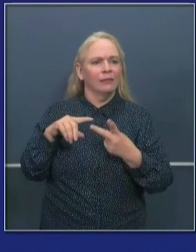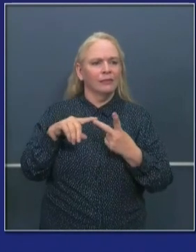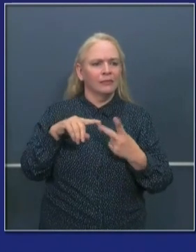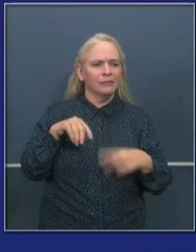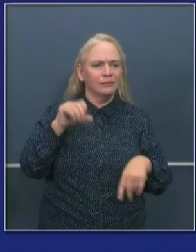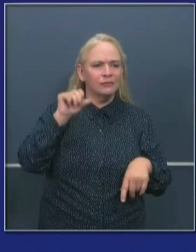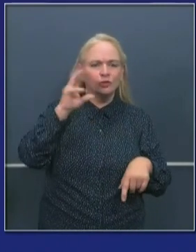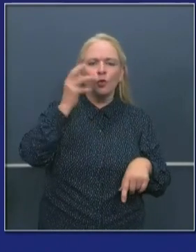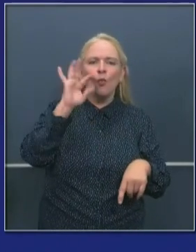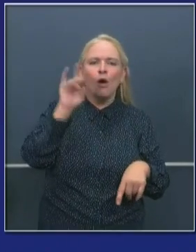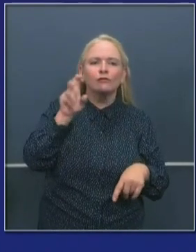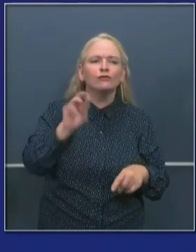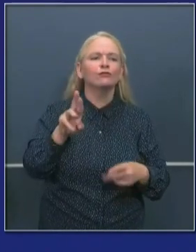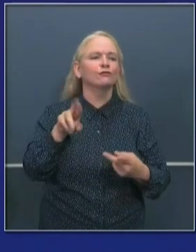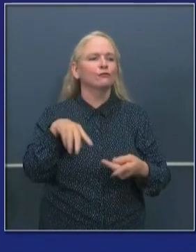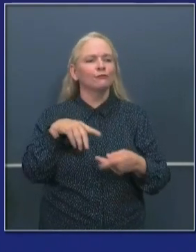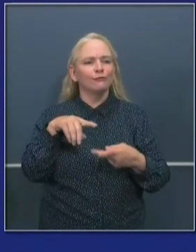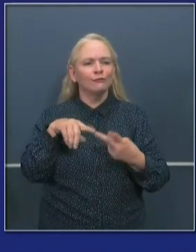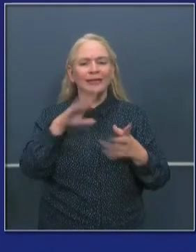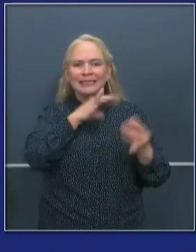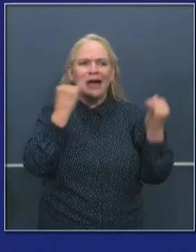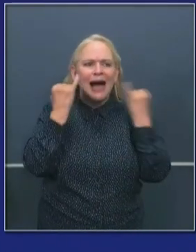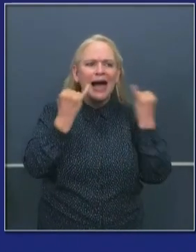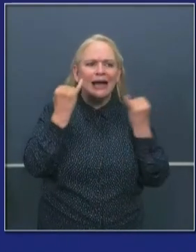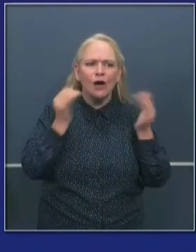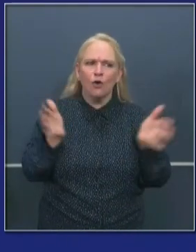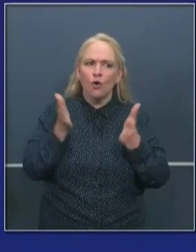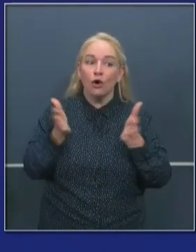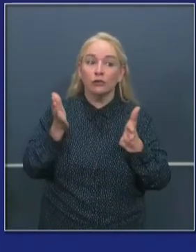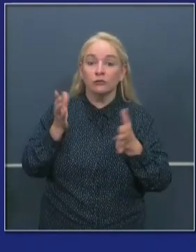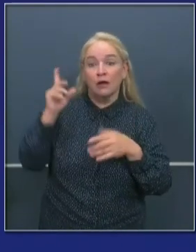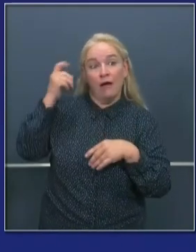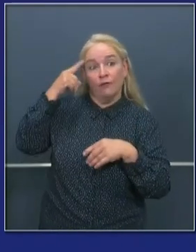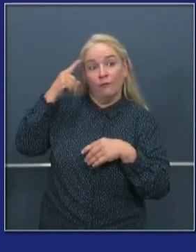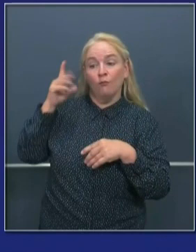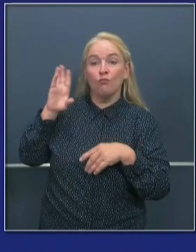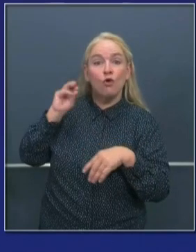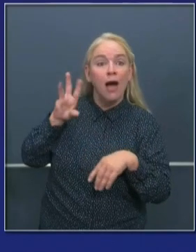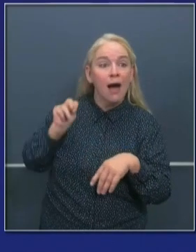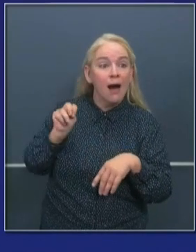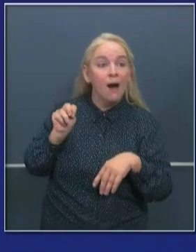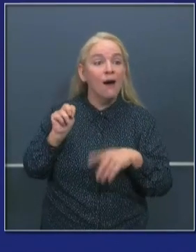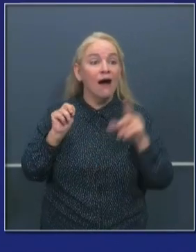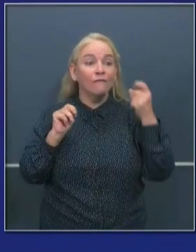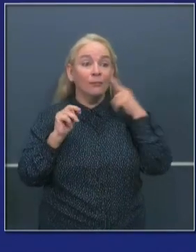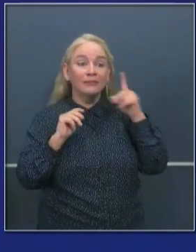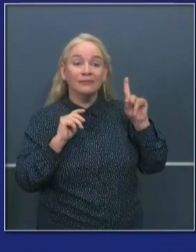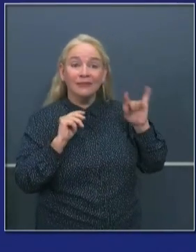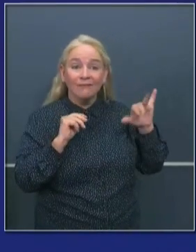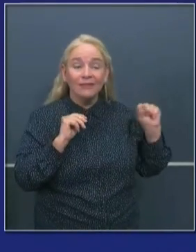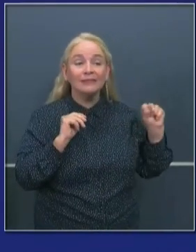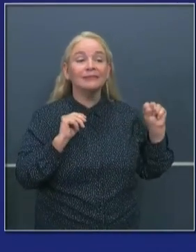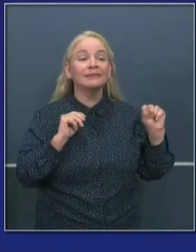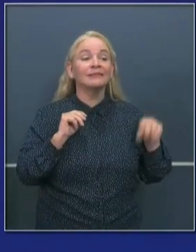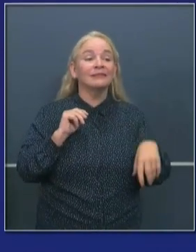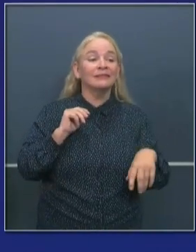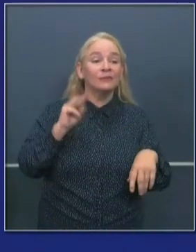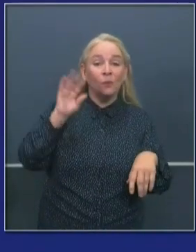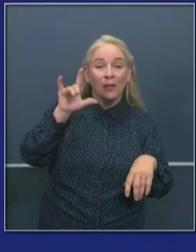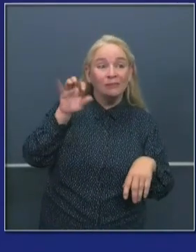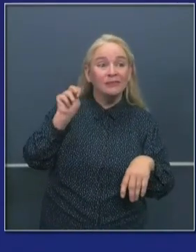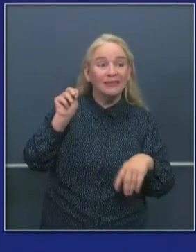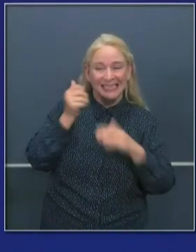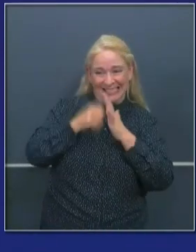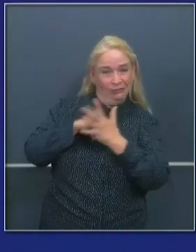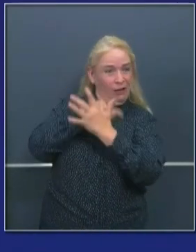his inspiration for this idea to encourage Governor Brown, Governor Davis, and Governor Wilson to put out a PSA. And what was